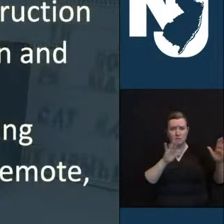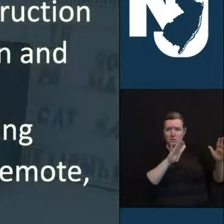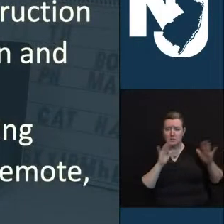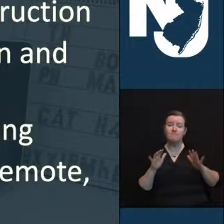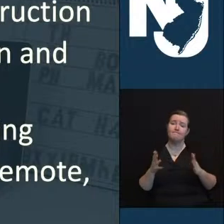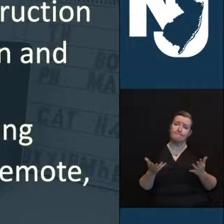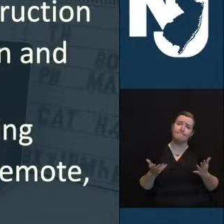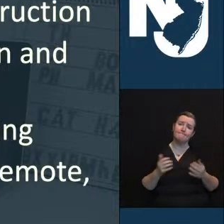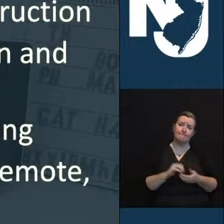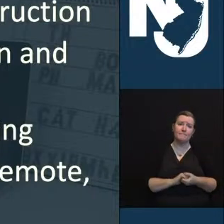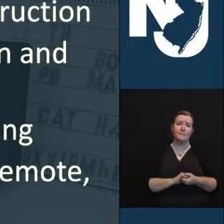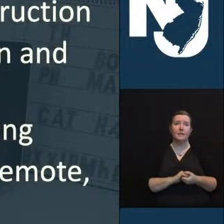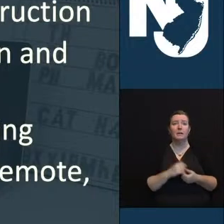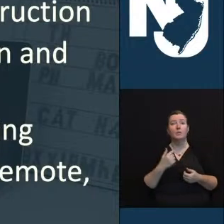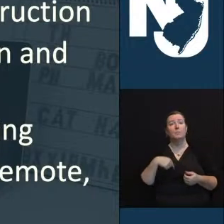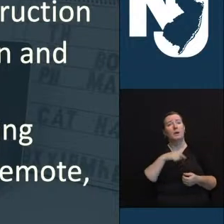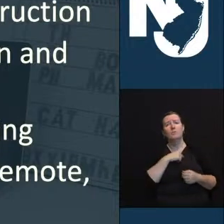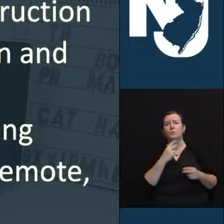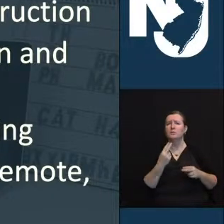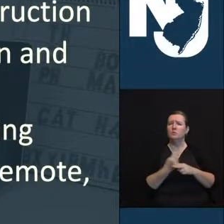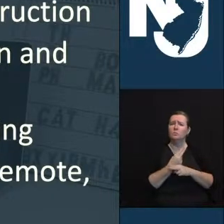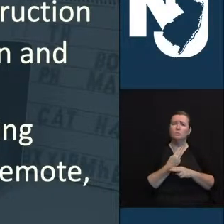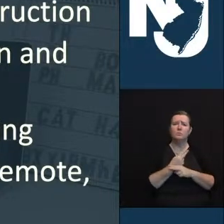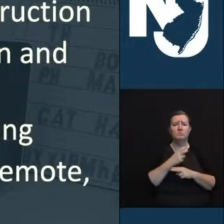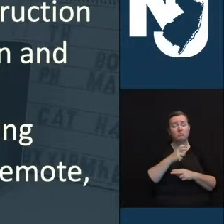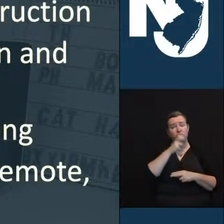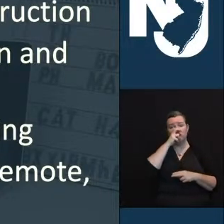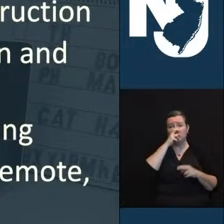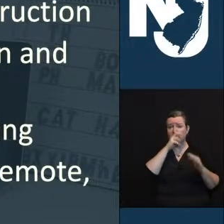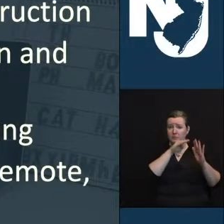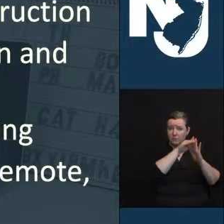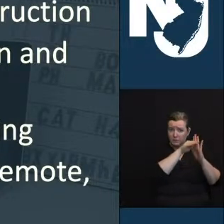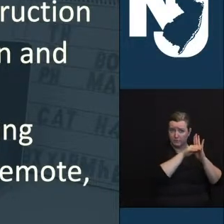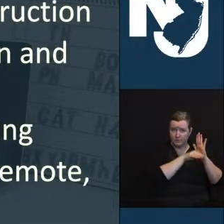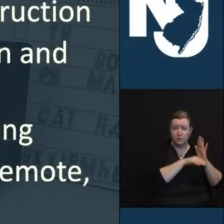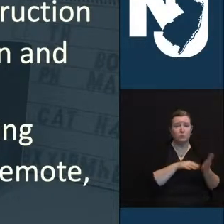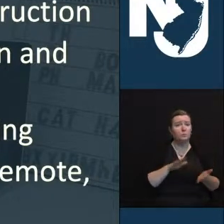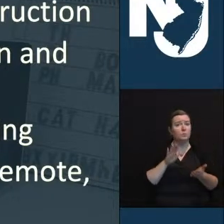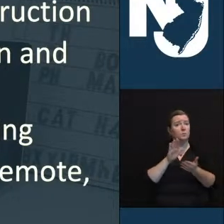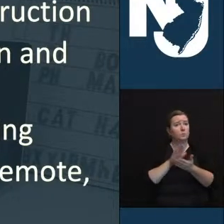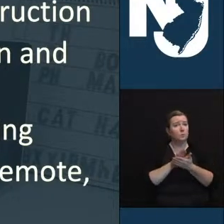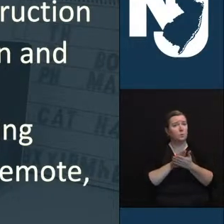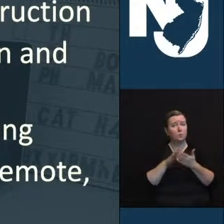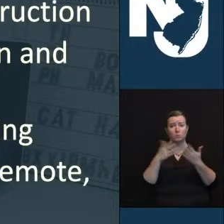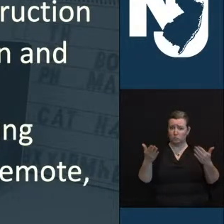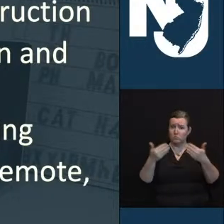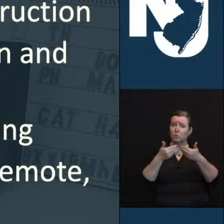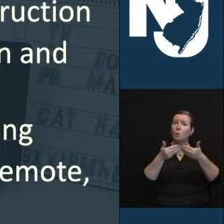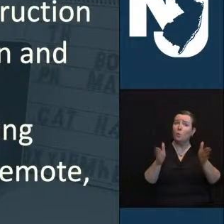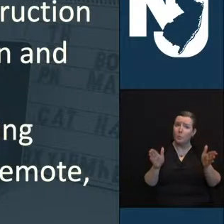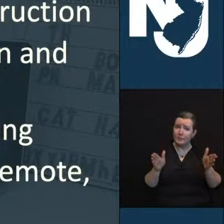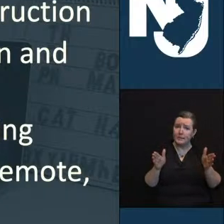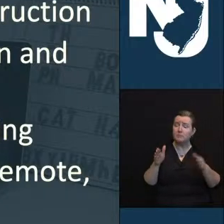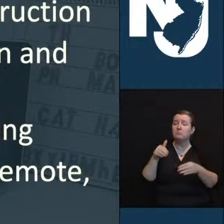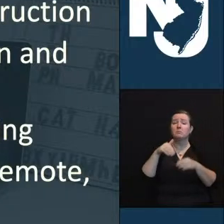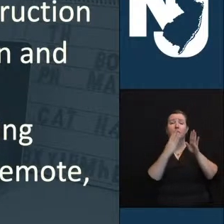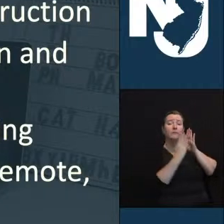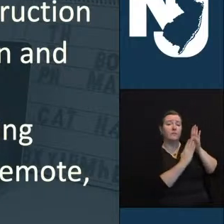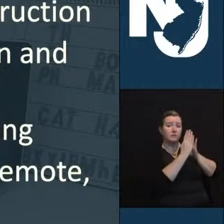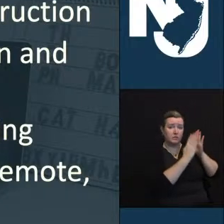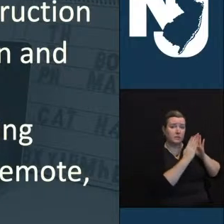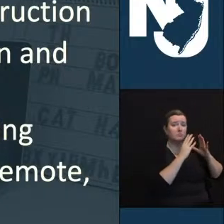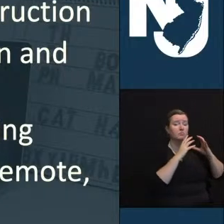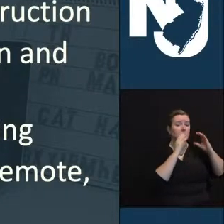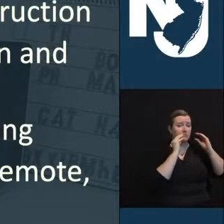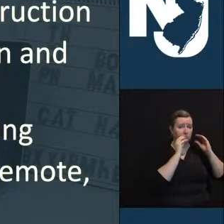the protocols in place, however, the majority of our schools continue to remain open to some form of in-person instruction.